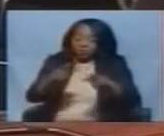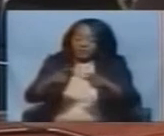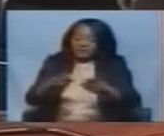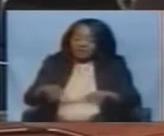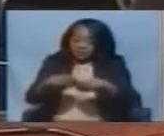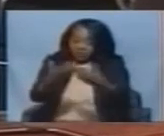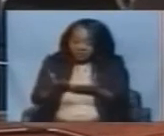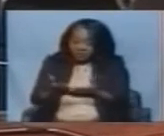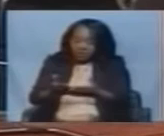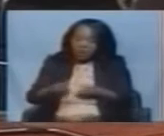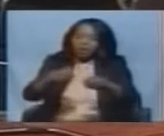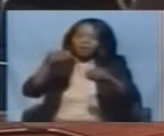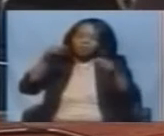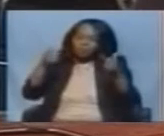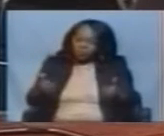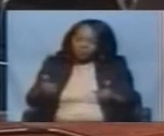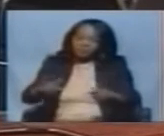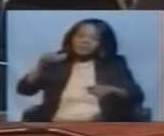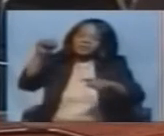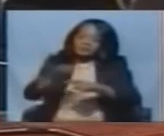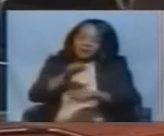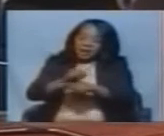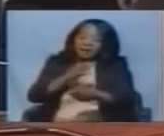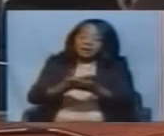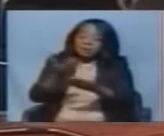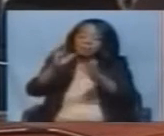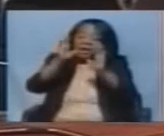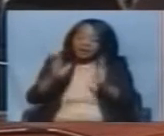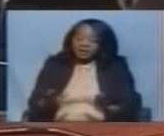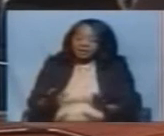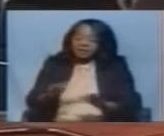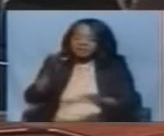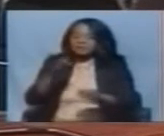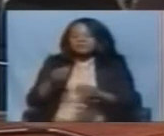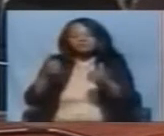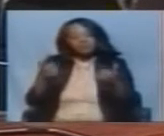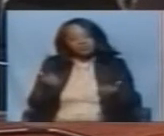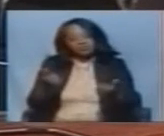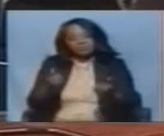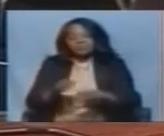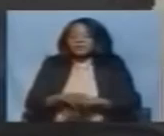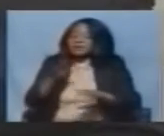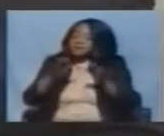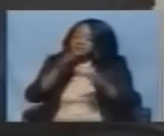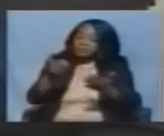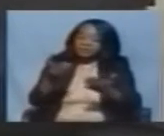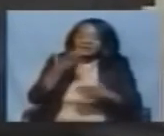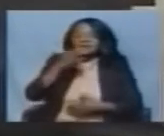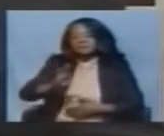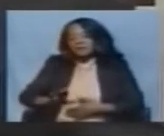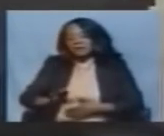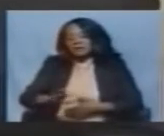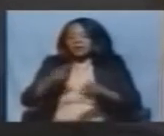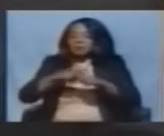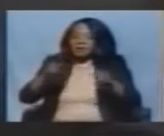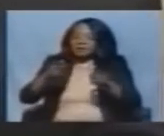a properly trained buyer, you should be able to pick that. If you don't have, it goes through. Okay, so the appreciate the